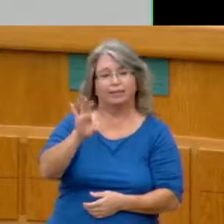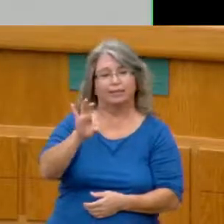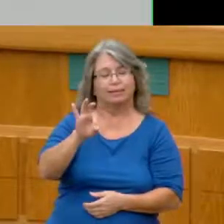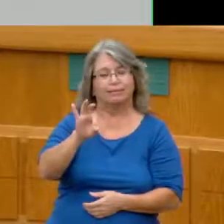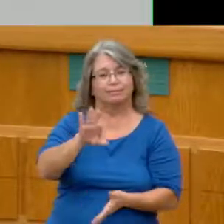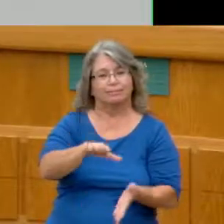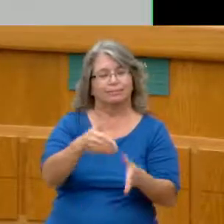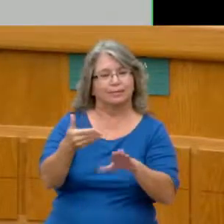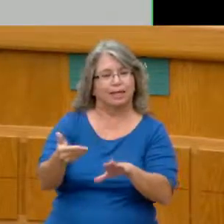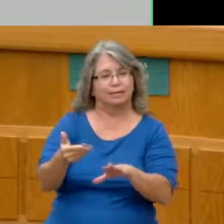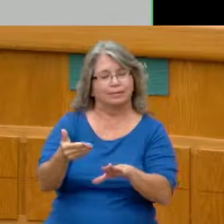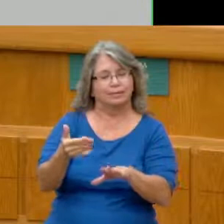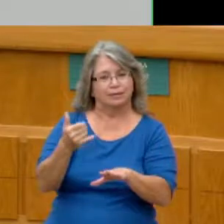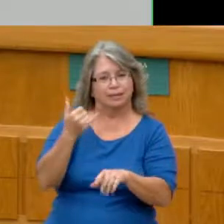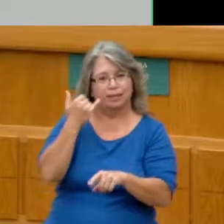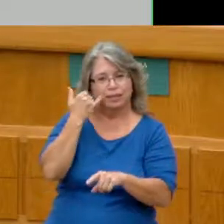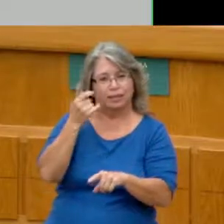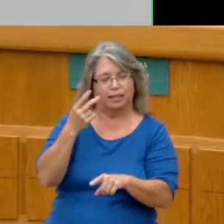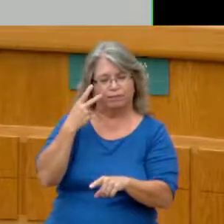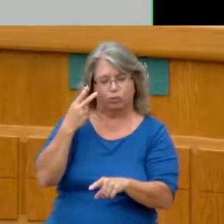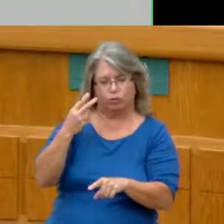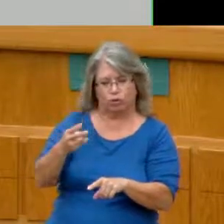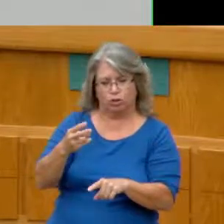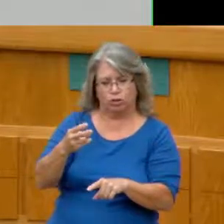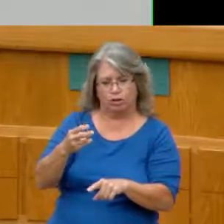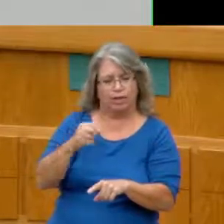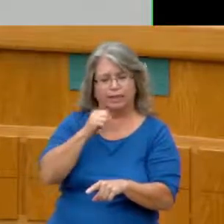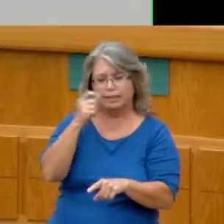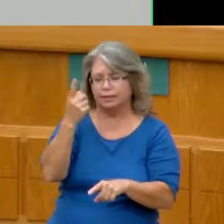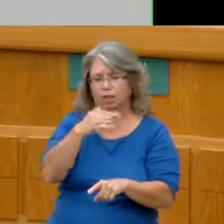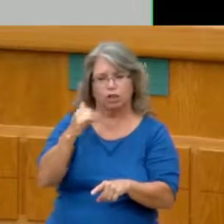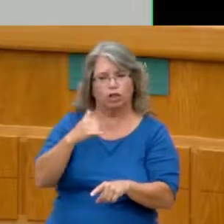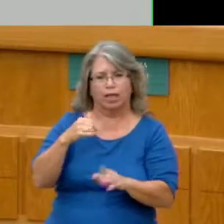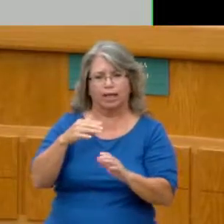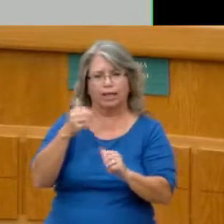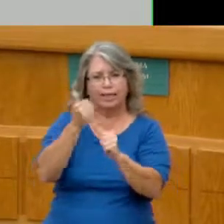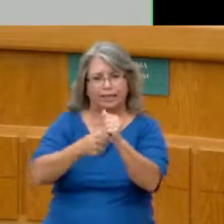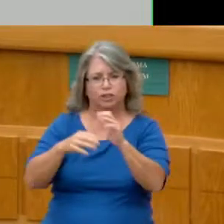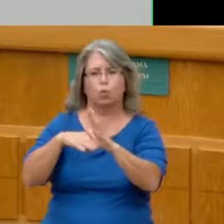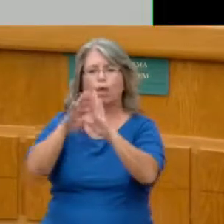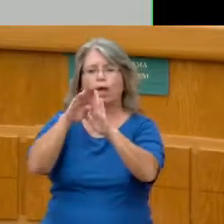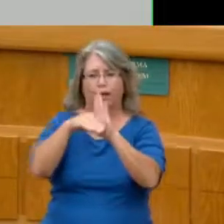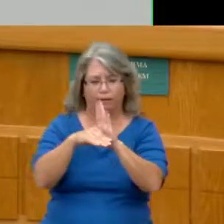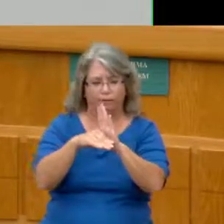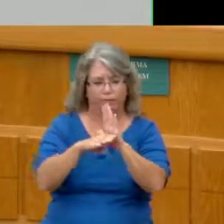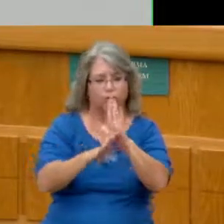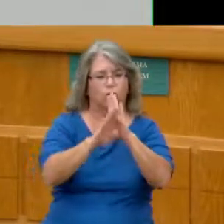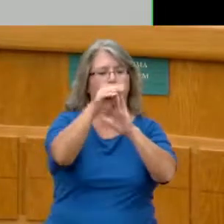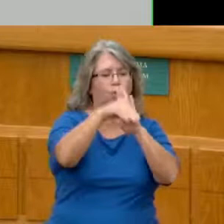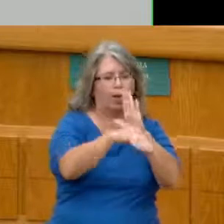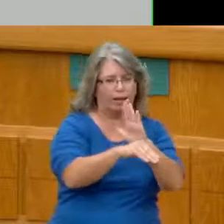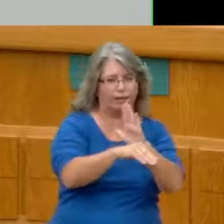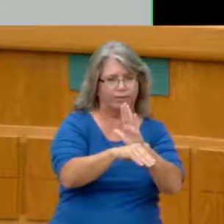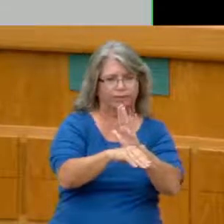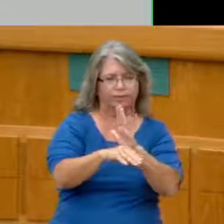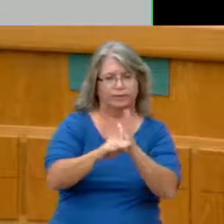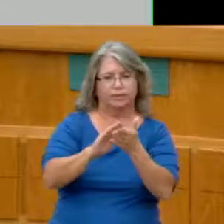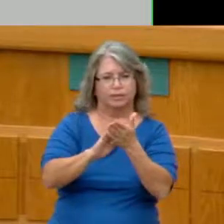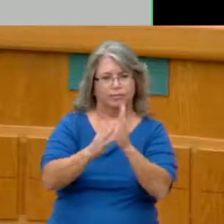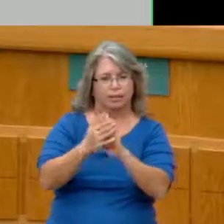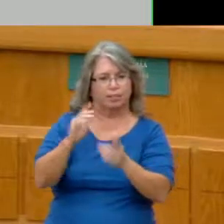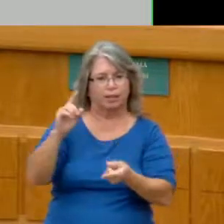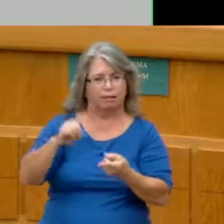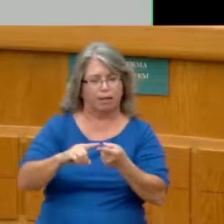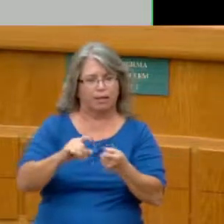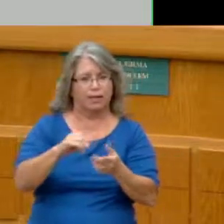doesn't look like wave by wave they're getting smaller. This wave that we just had was just as big in terms of